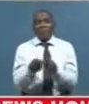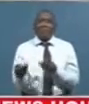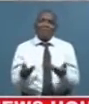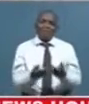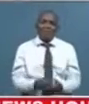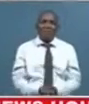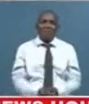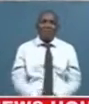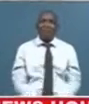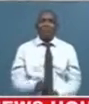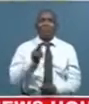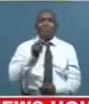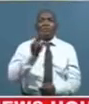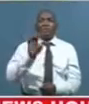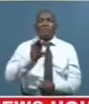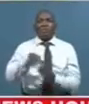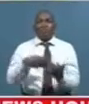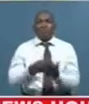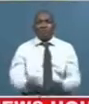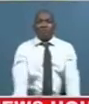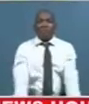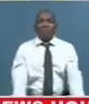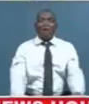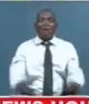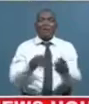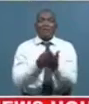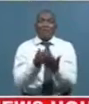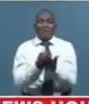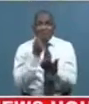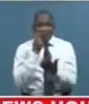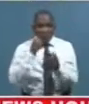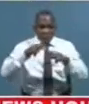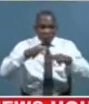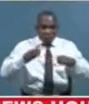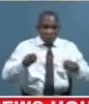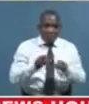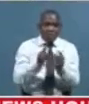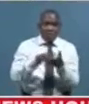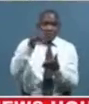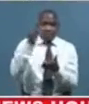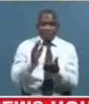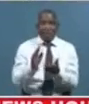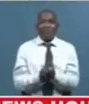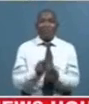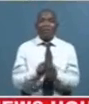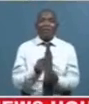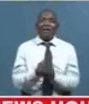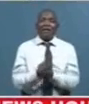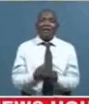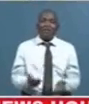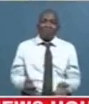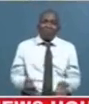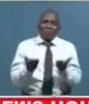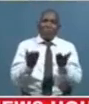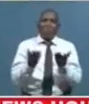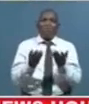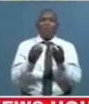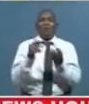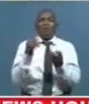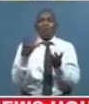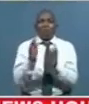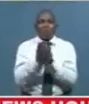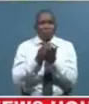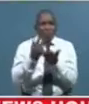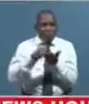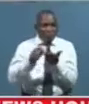to the UCC journals, editors, researchers, and students to enhance scientific publishing at